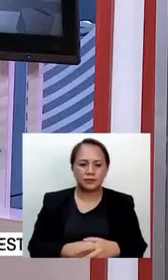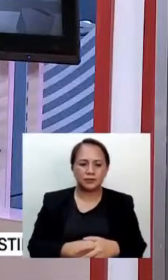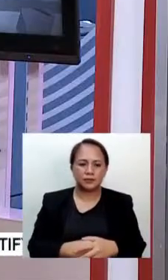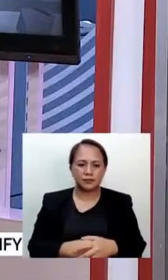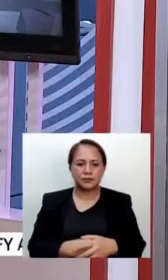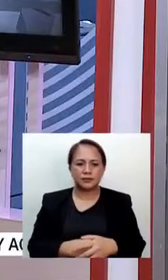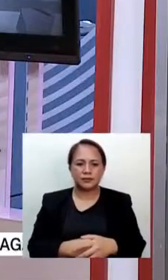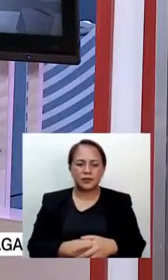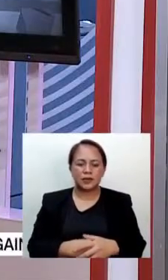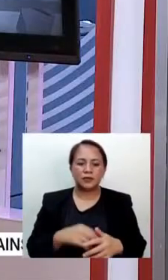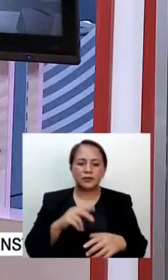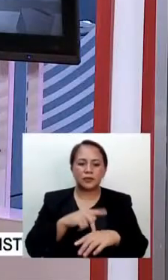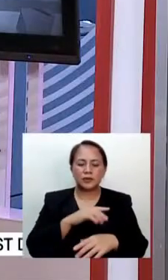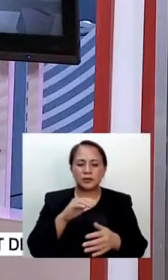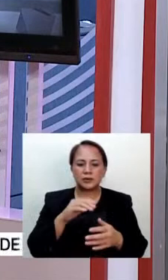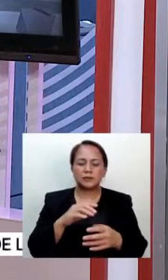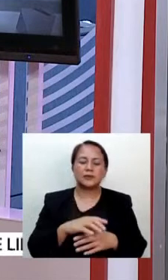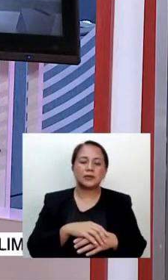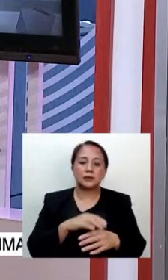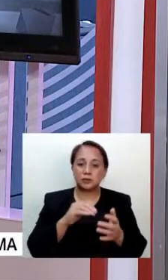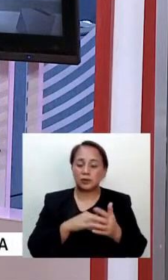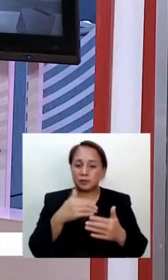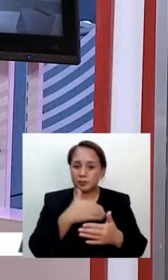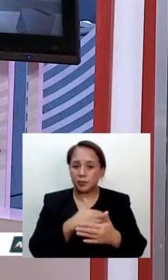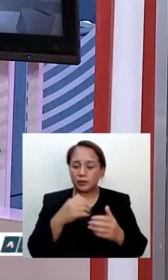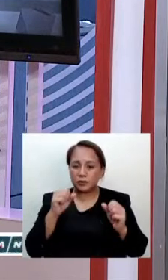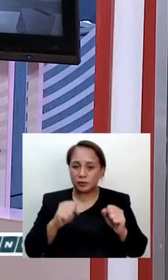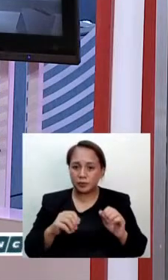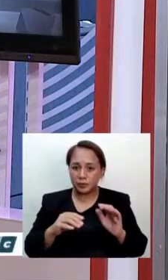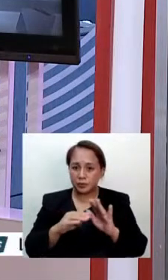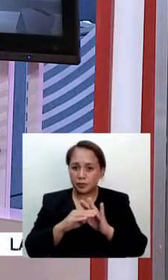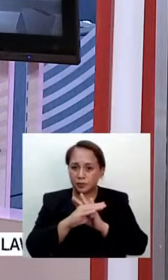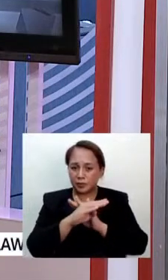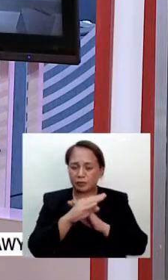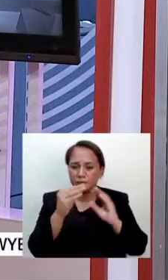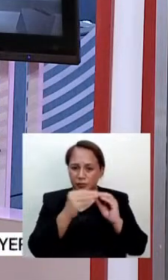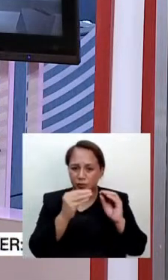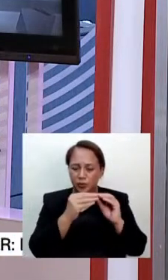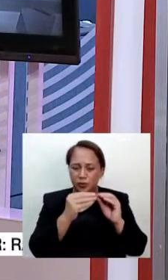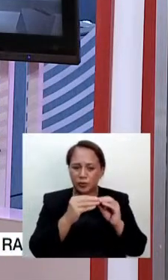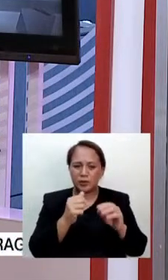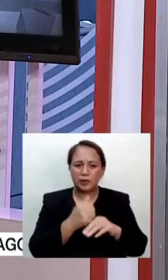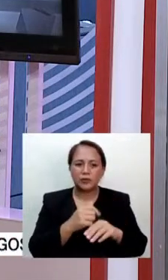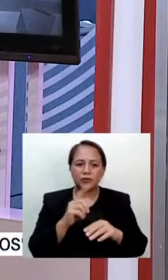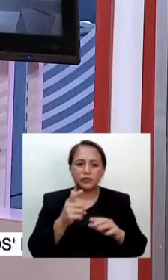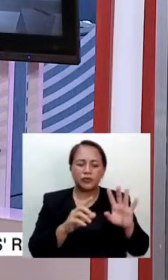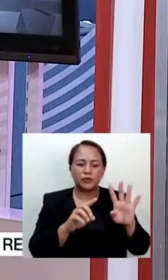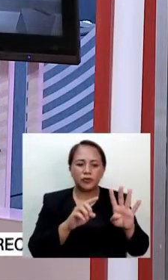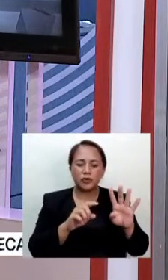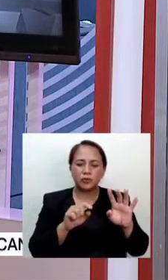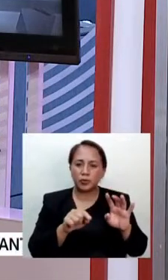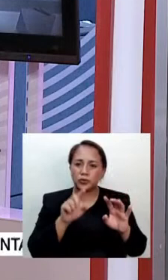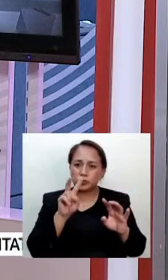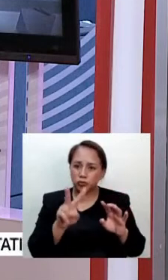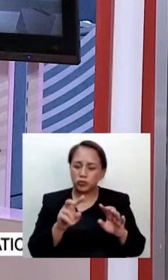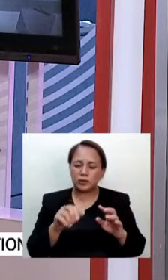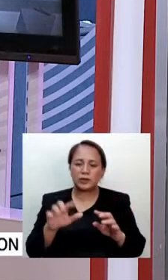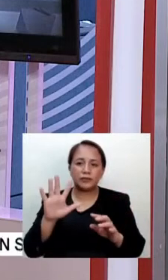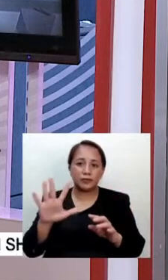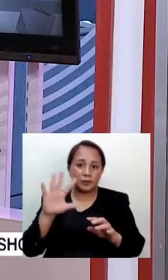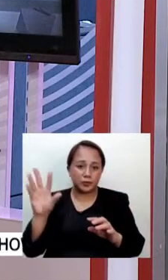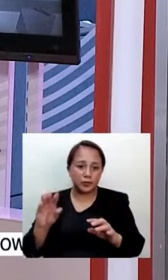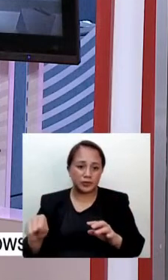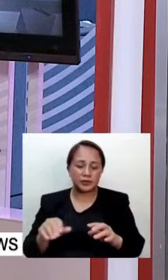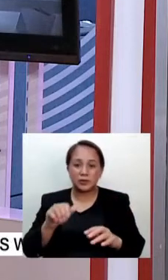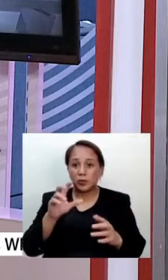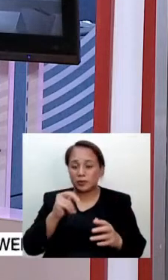The Philippine Central Bank expects inflation to accelerate further and settle between 4.2 and 5% in